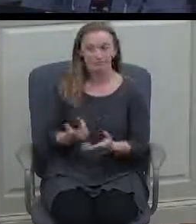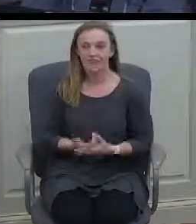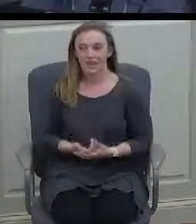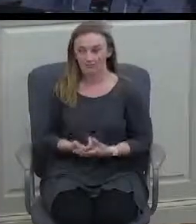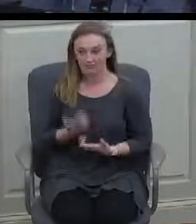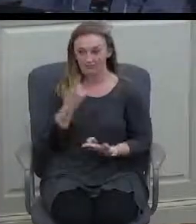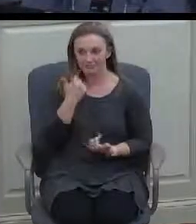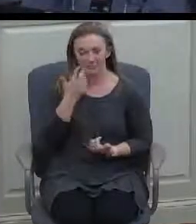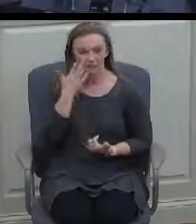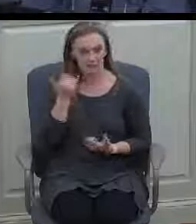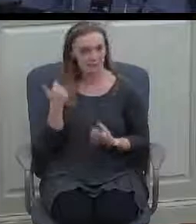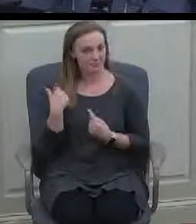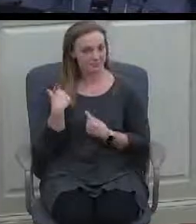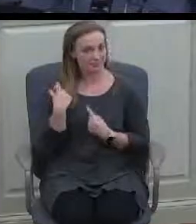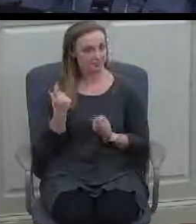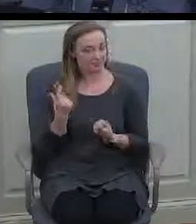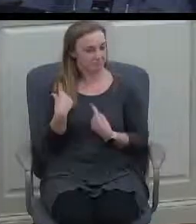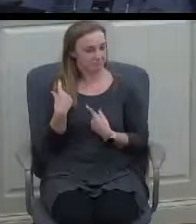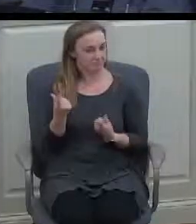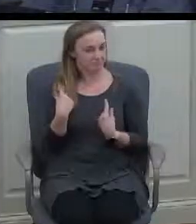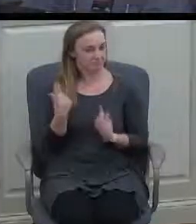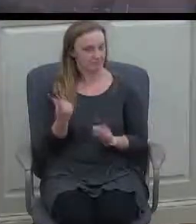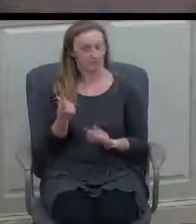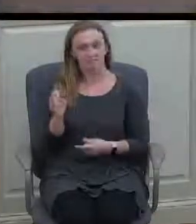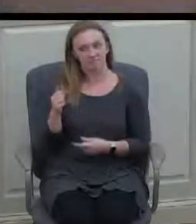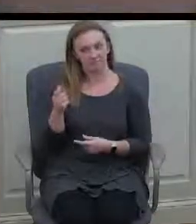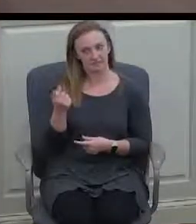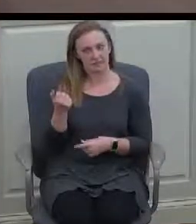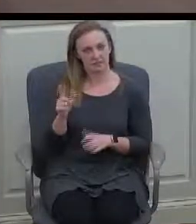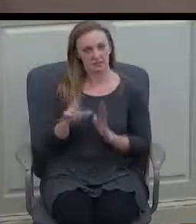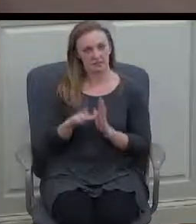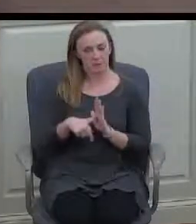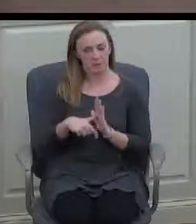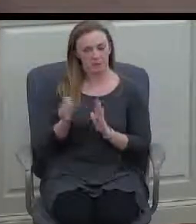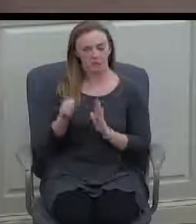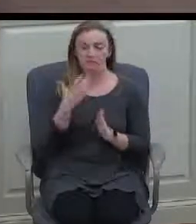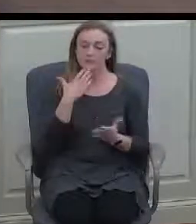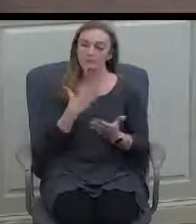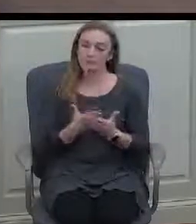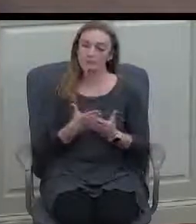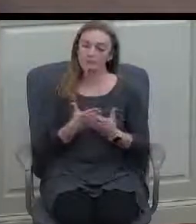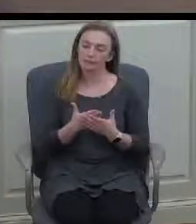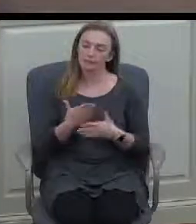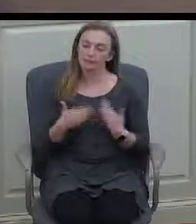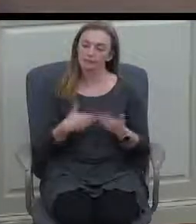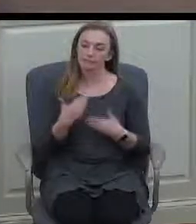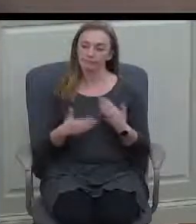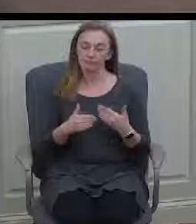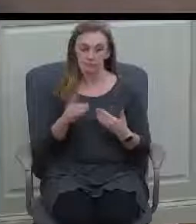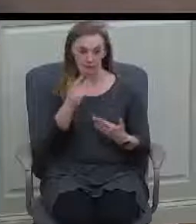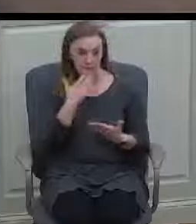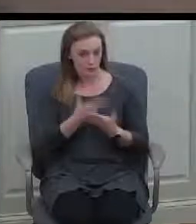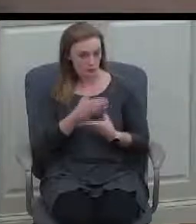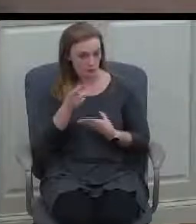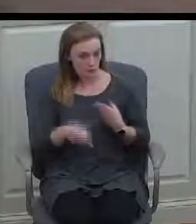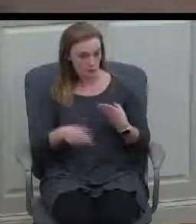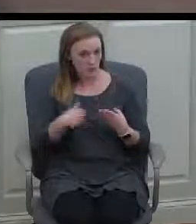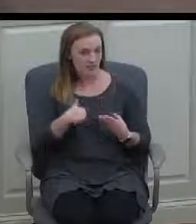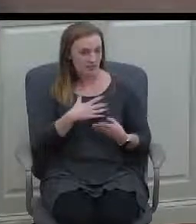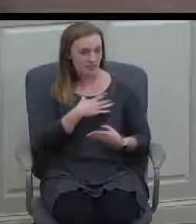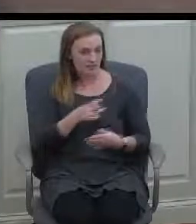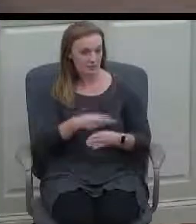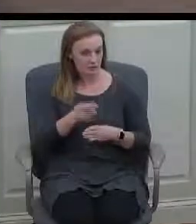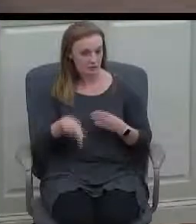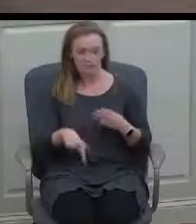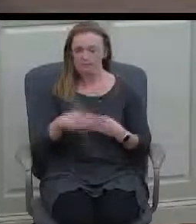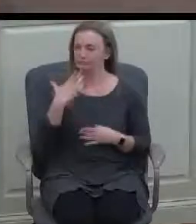Because it's been going on for a good little period of time. It's been a little while. Yeah, it's been good, though. It's been productive. We've had a lot of Good results, discussions. though. I like the results. Well, thank